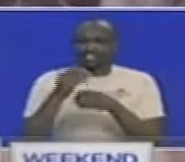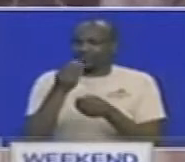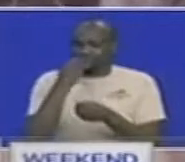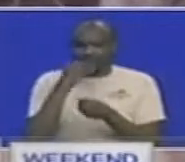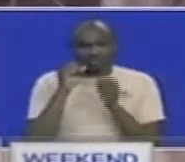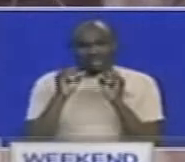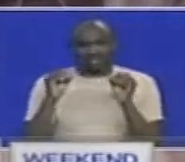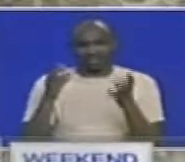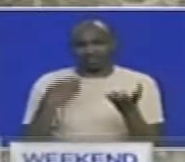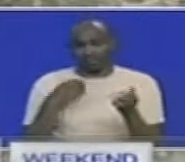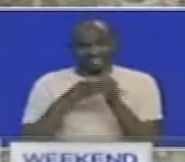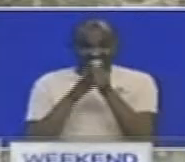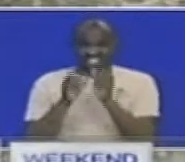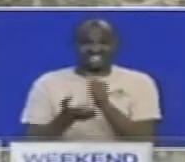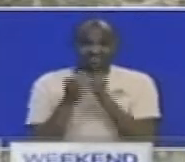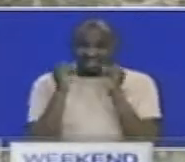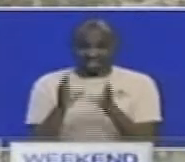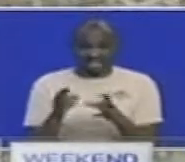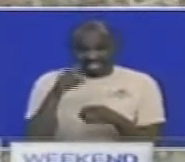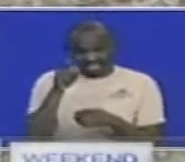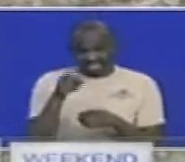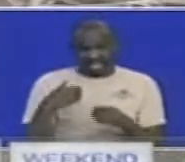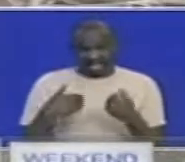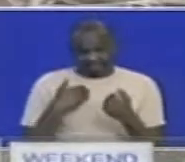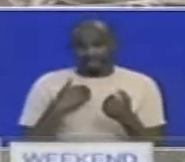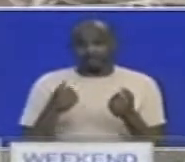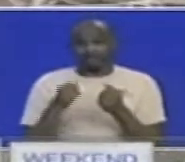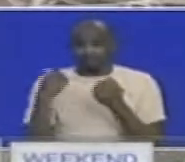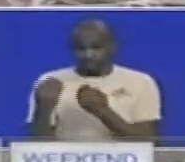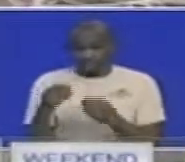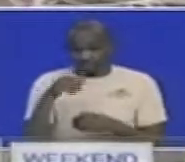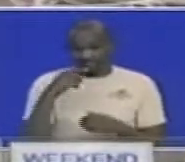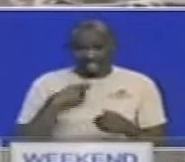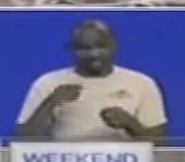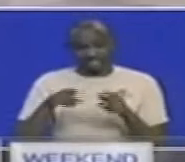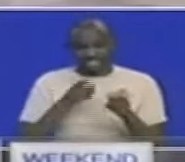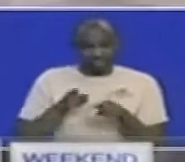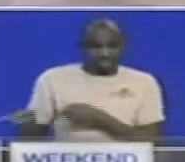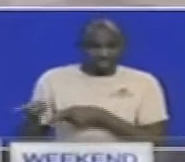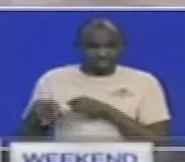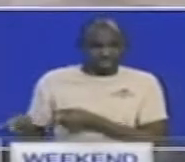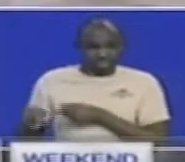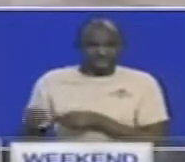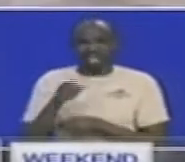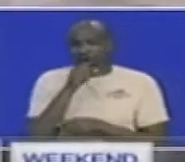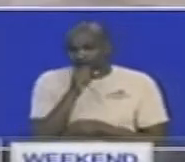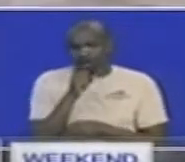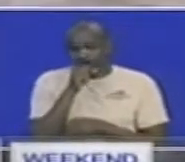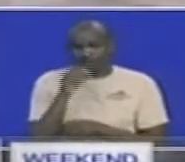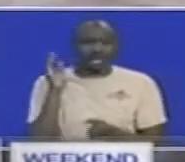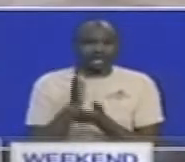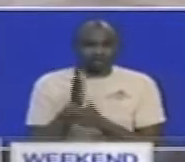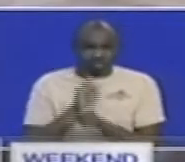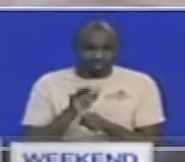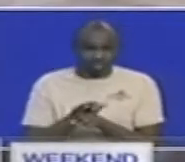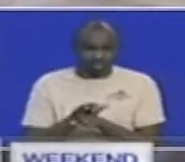their leaders. Diseases have caught up with many, especially the children who have started diarrhea and coughing. Tumeona kabisa sisi